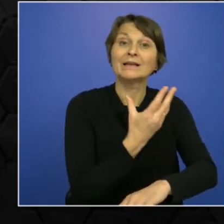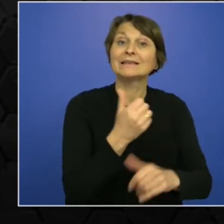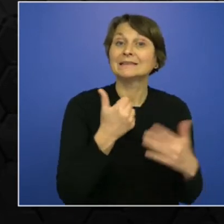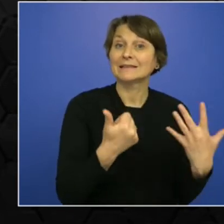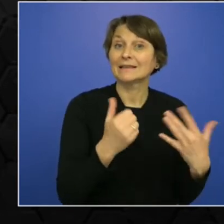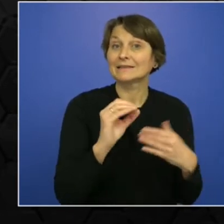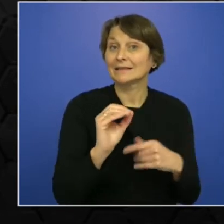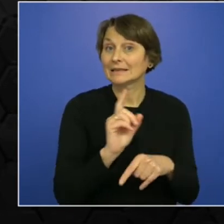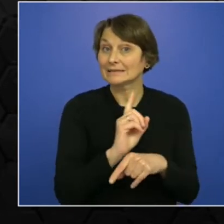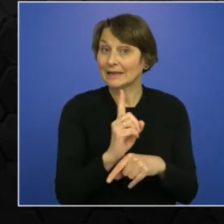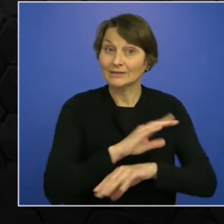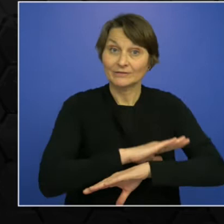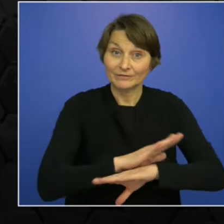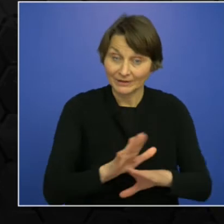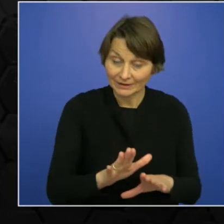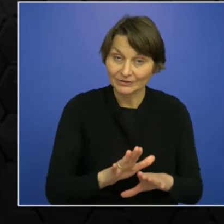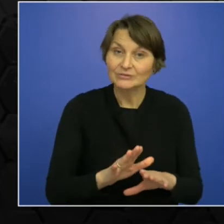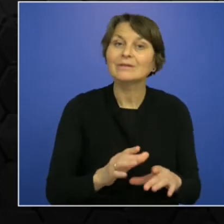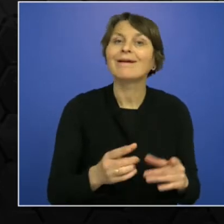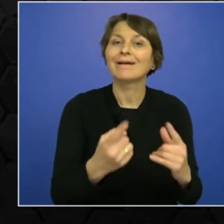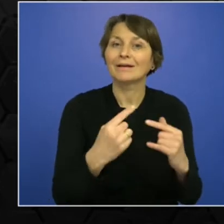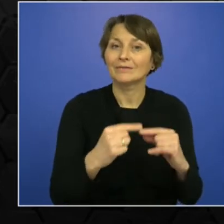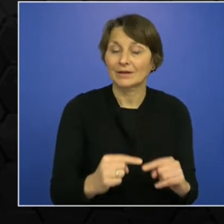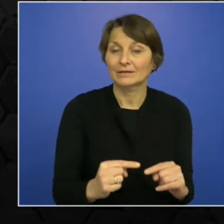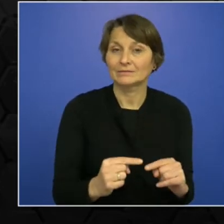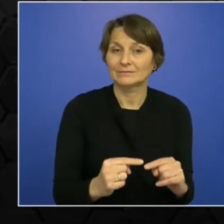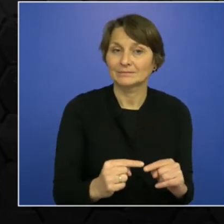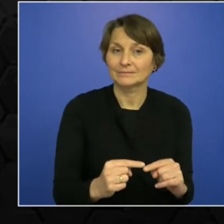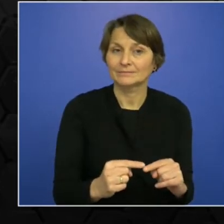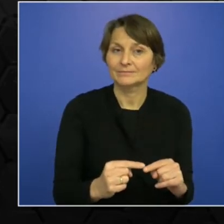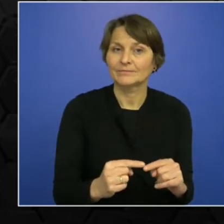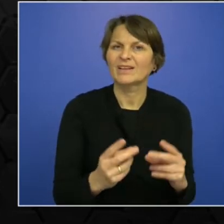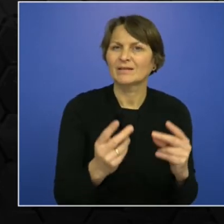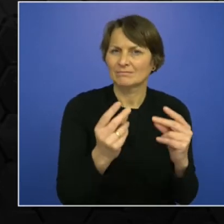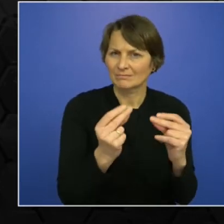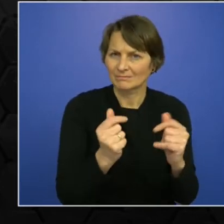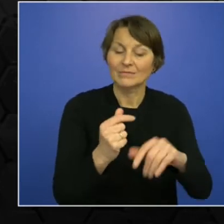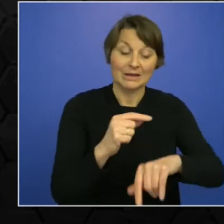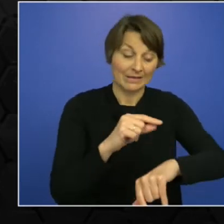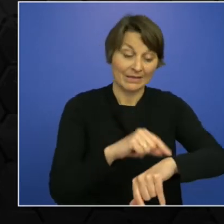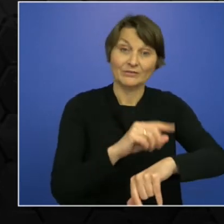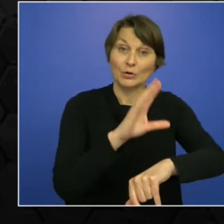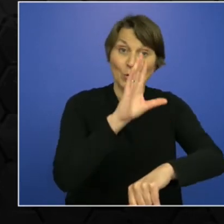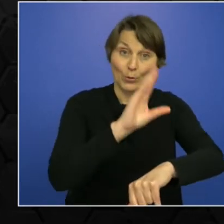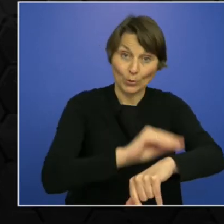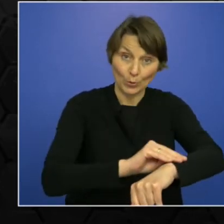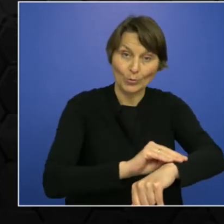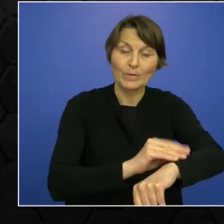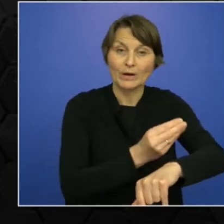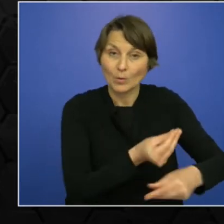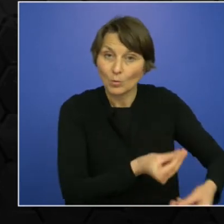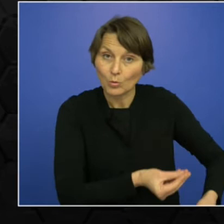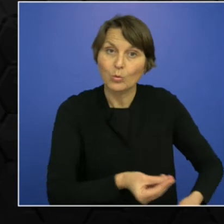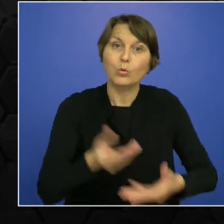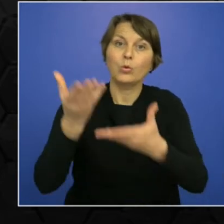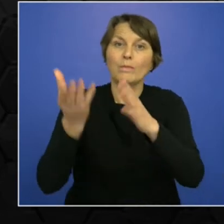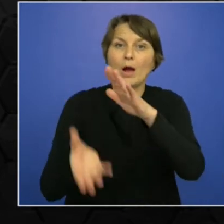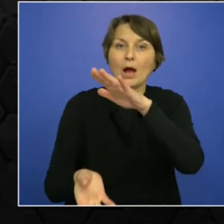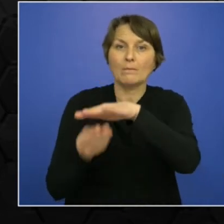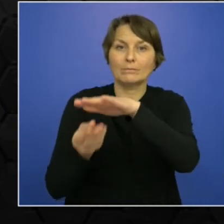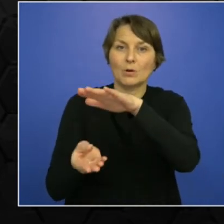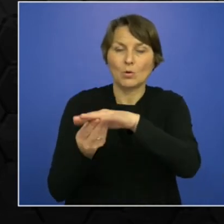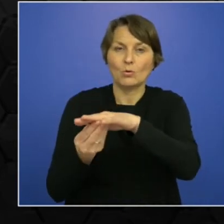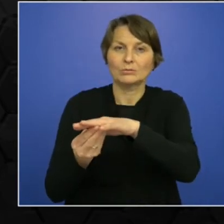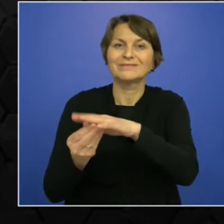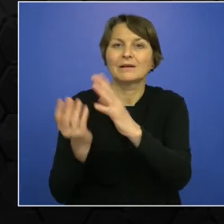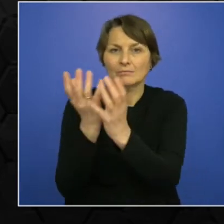that it will automatically upload the data collected from the